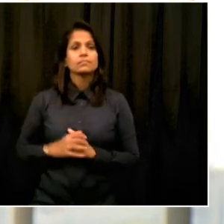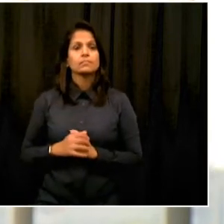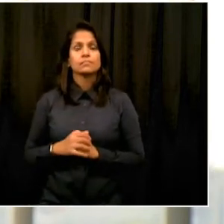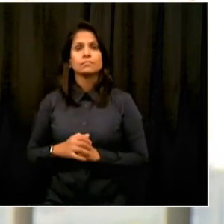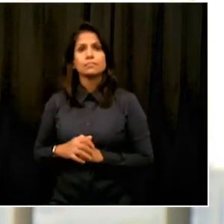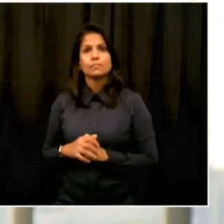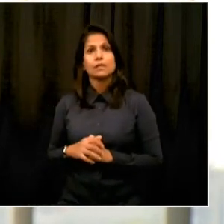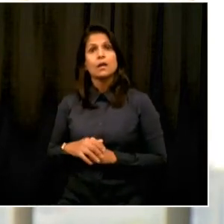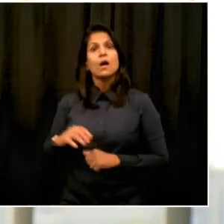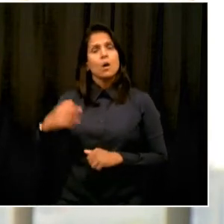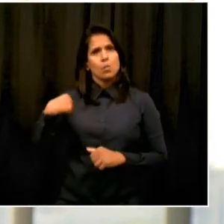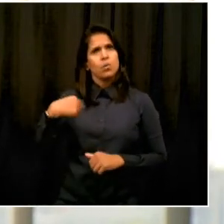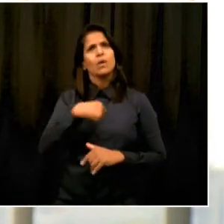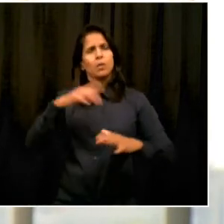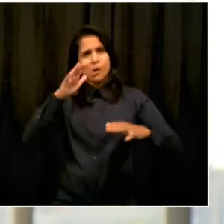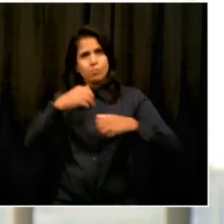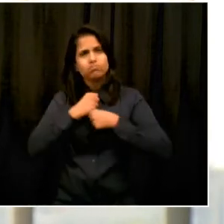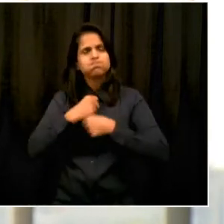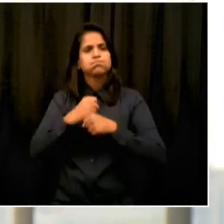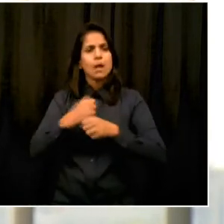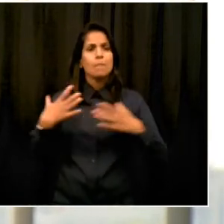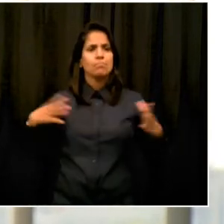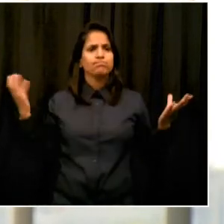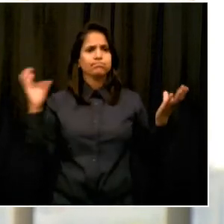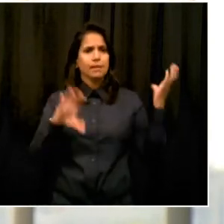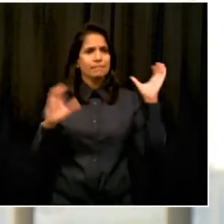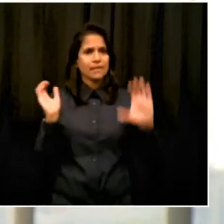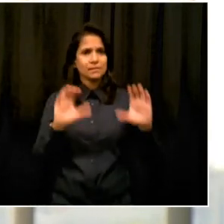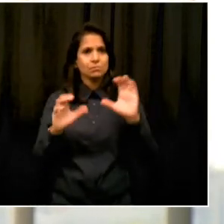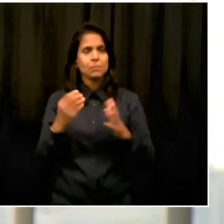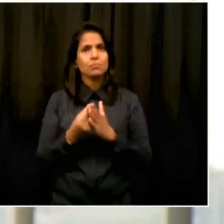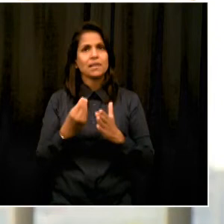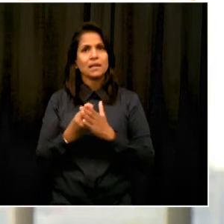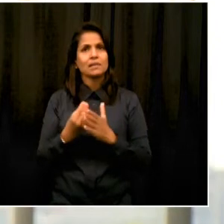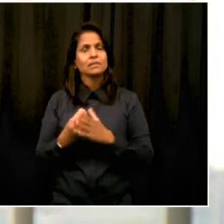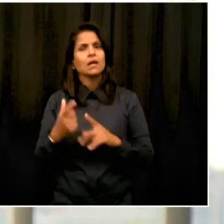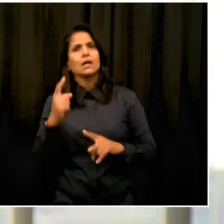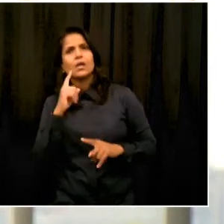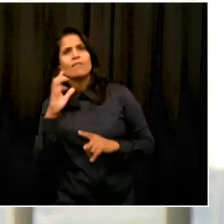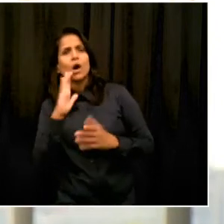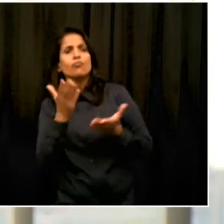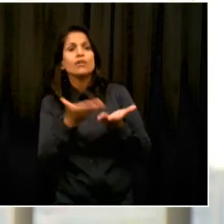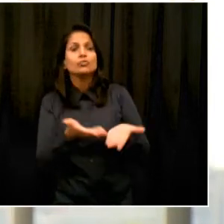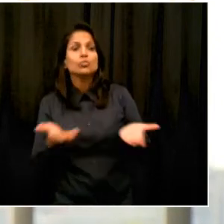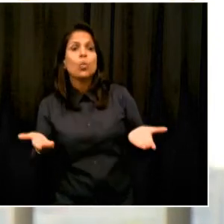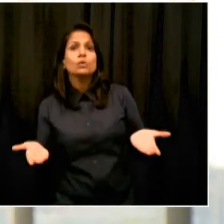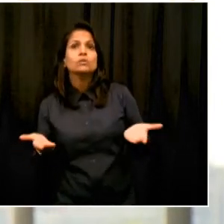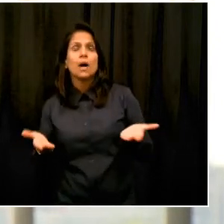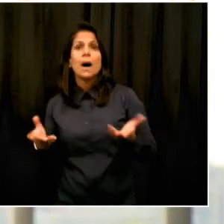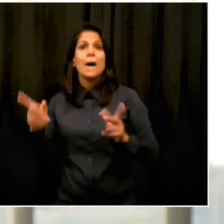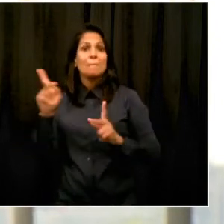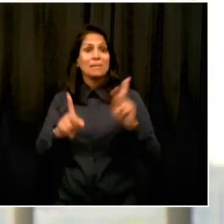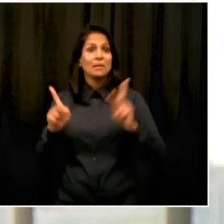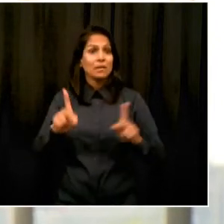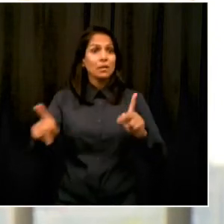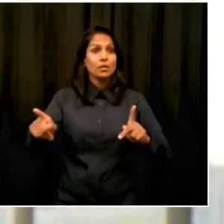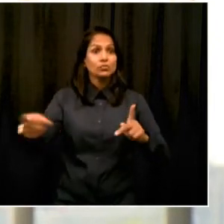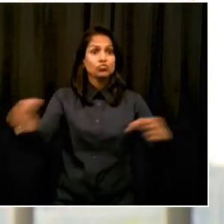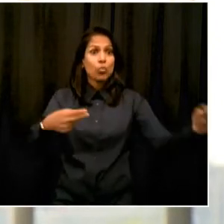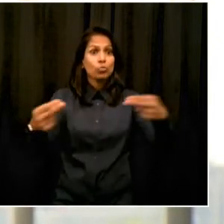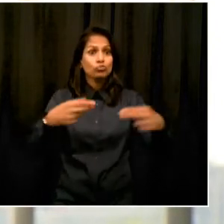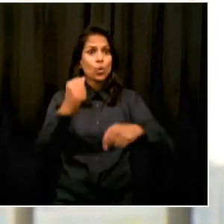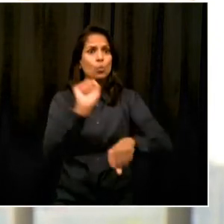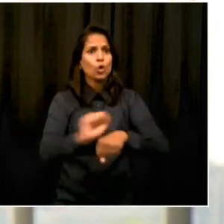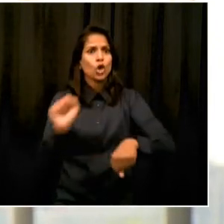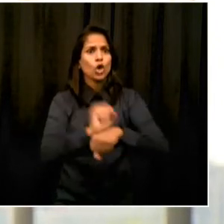a lot of other resources that will go where the action is, and we have to make this that place. And James,